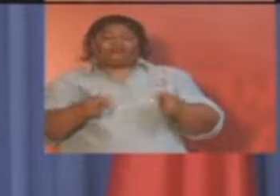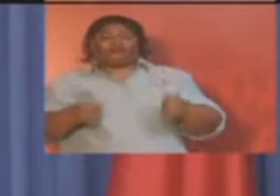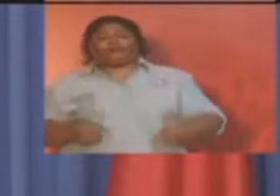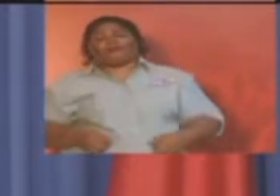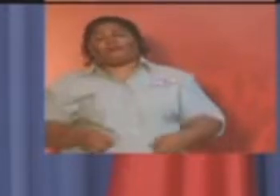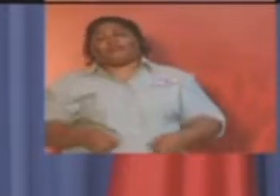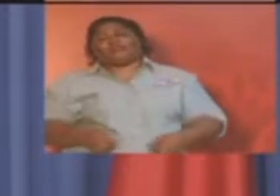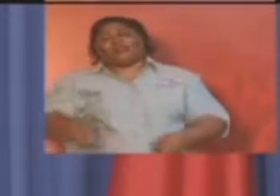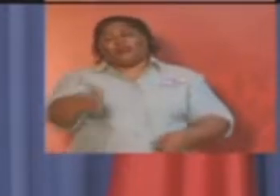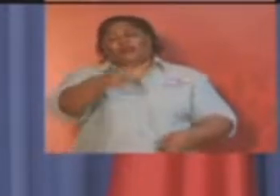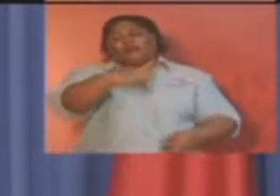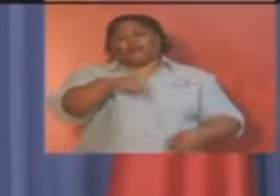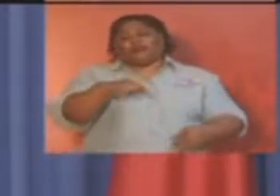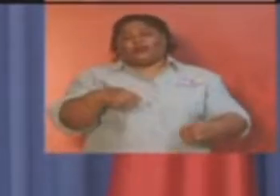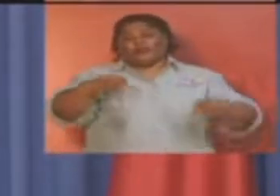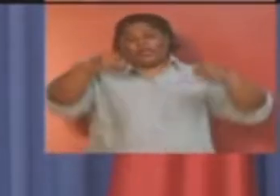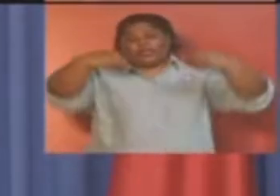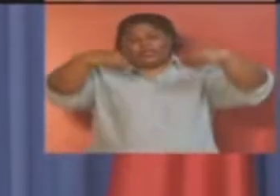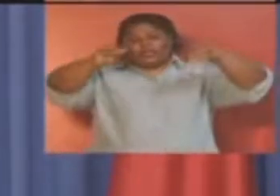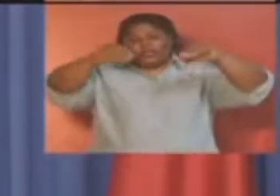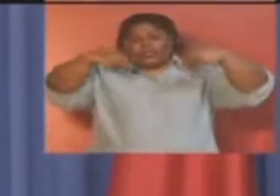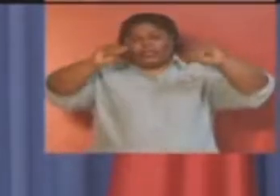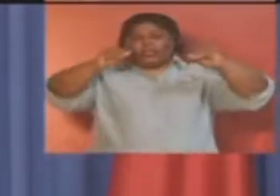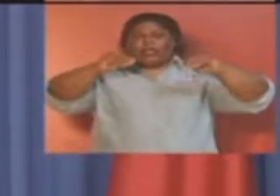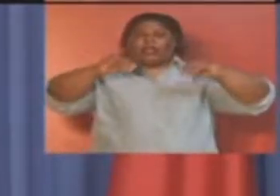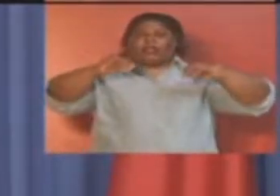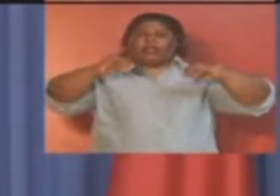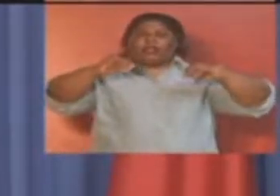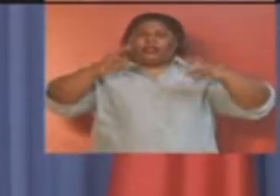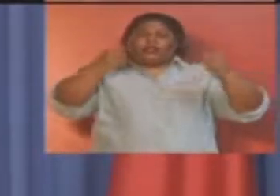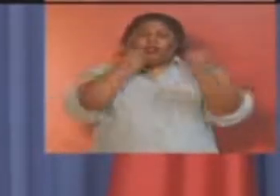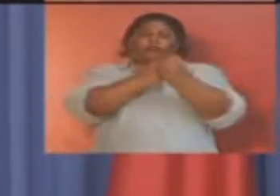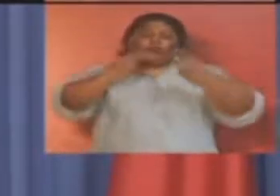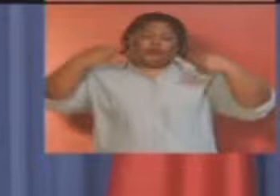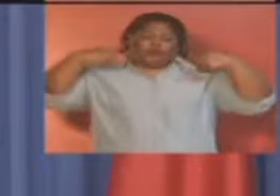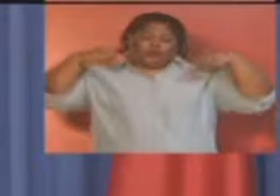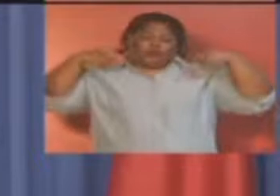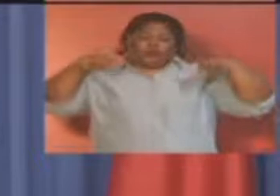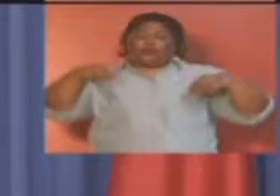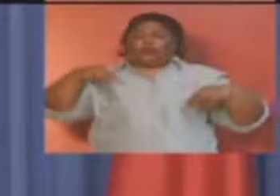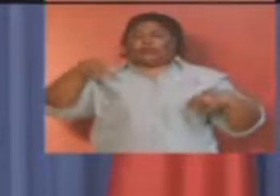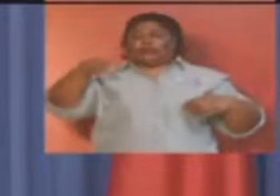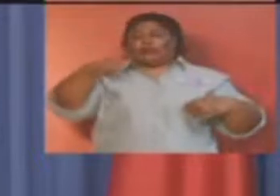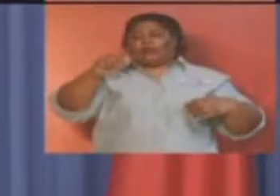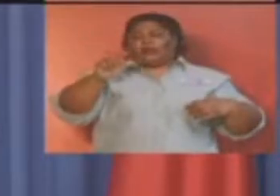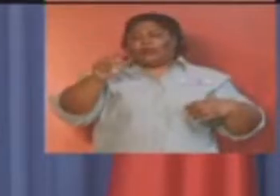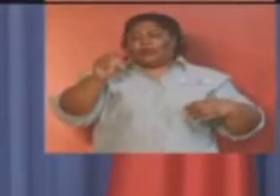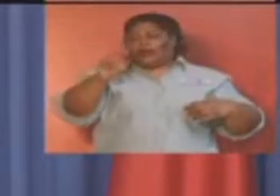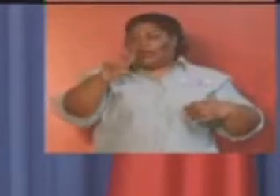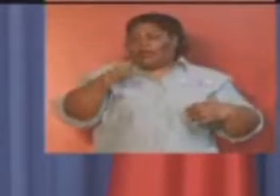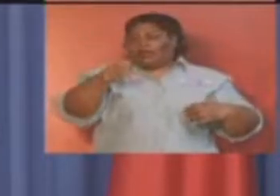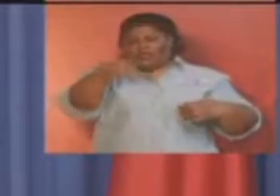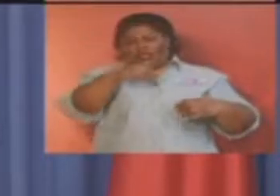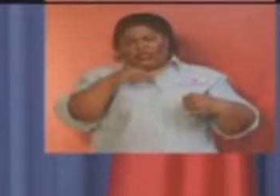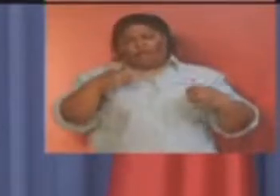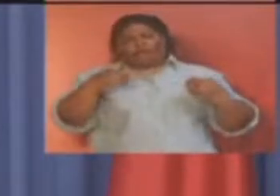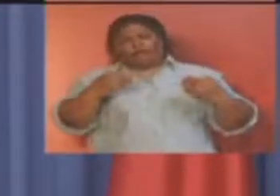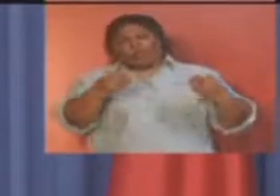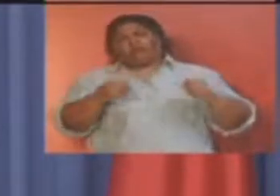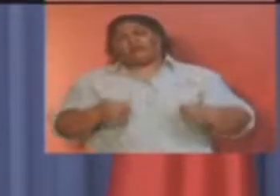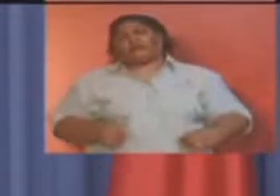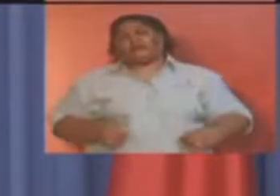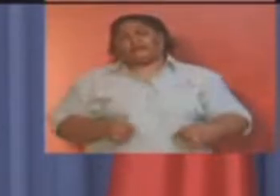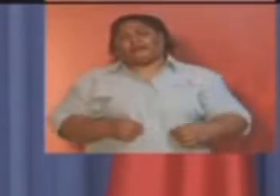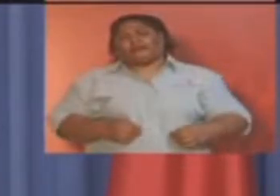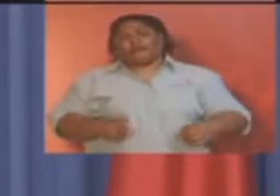providing wholesale supplies for groceries, supermarkets, parlors, other similar shops are permitted. Of course, the energy sector remains